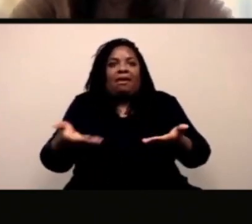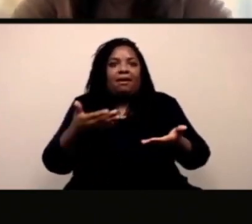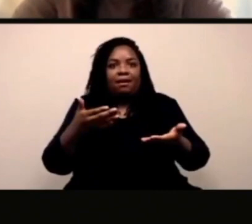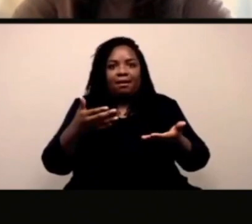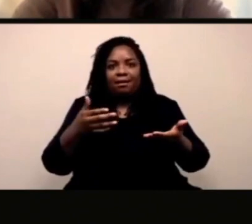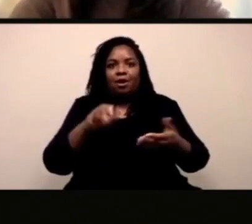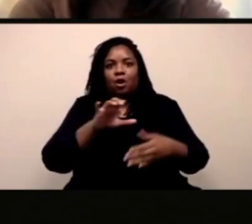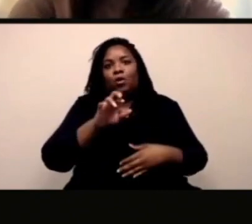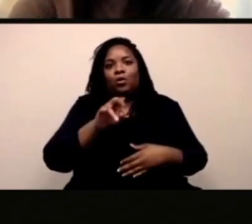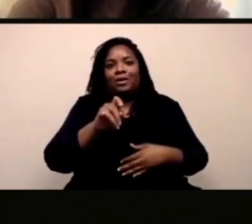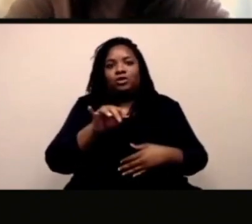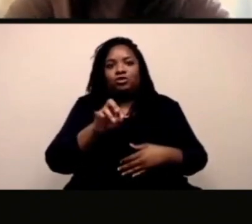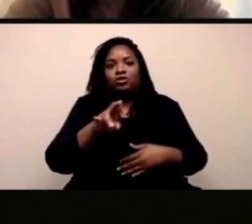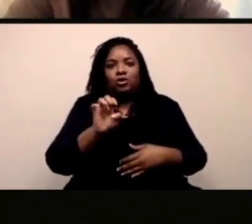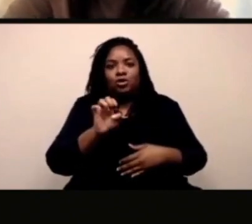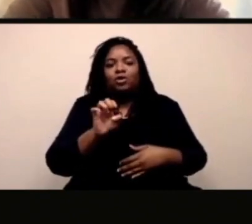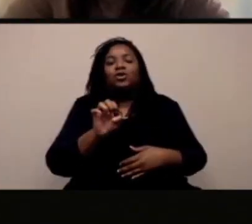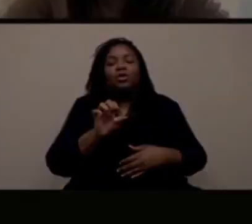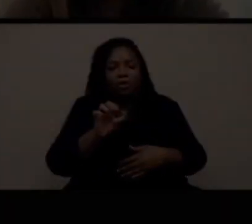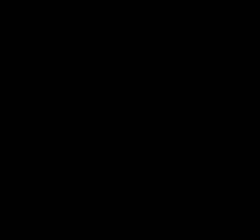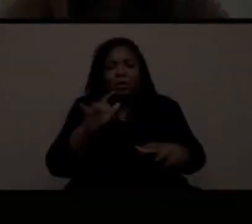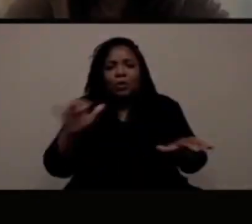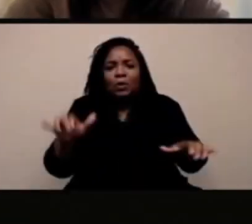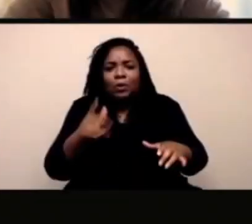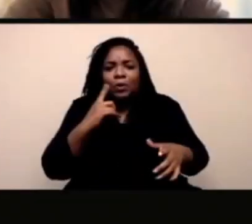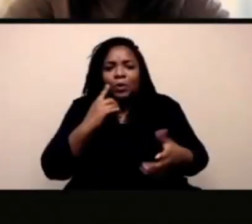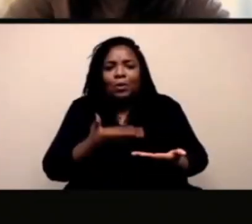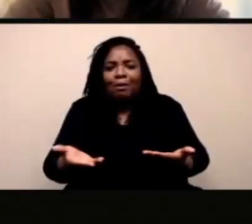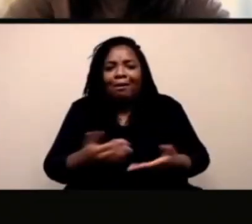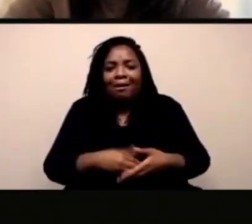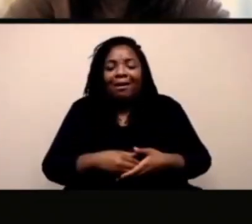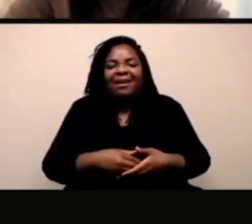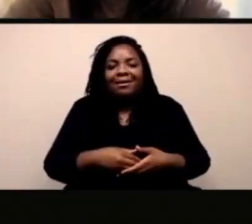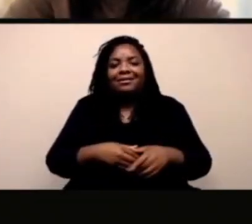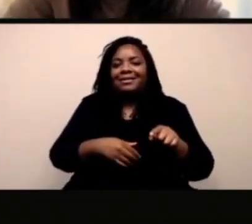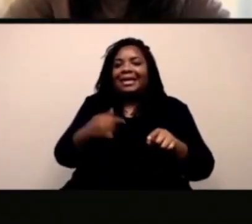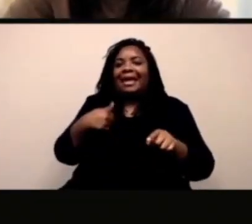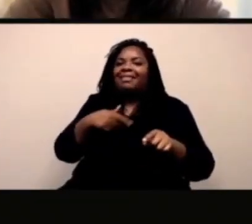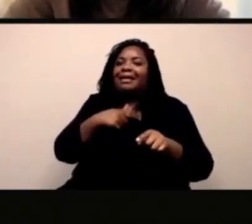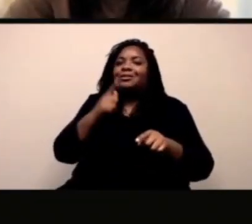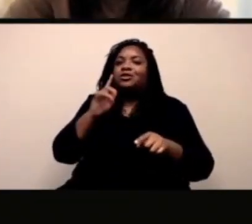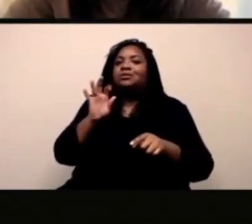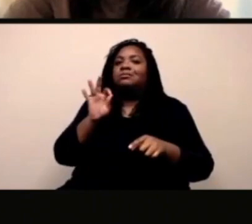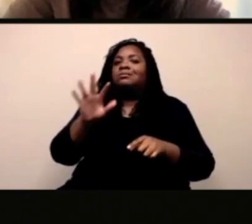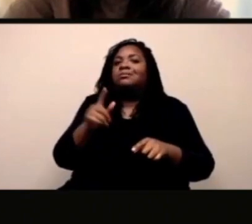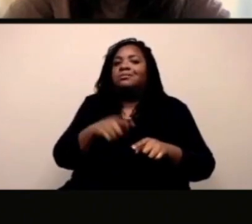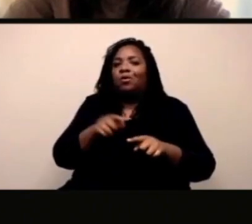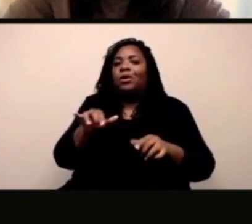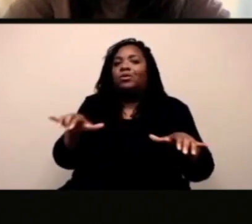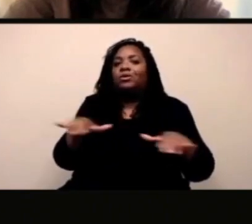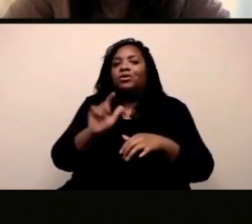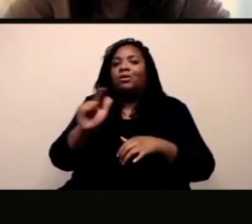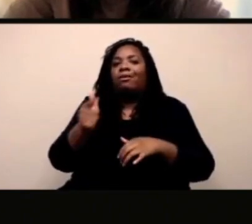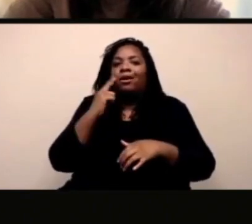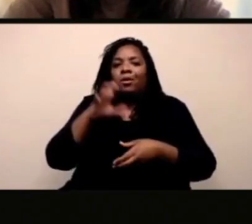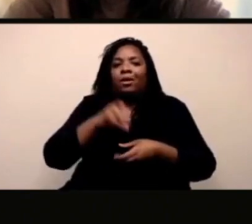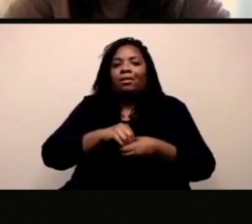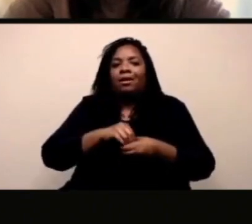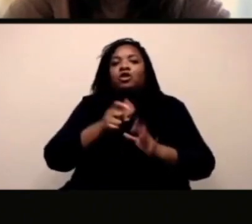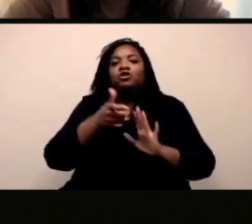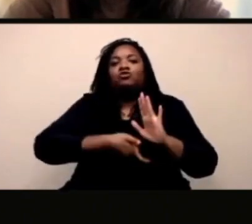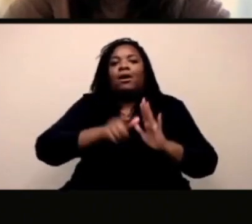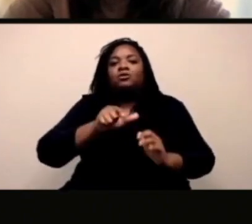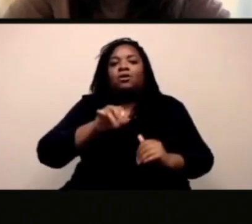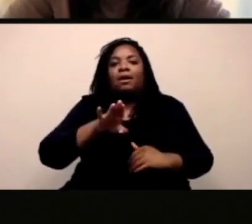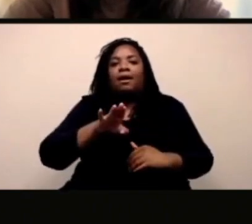teaser for what we're about to play with together in Scratch Lab. So while you think about